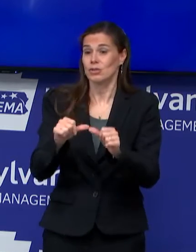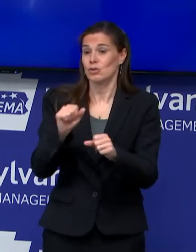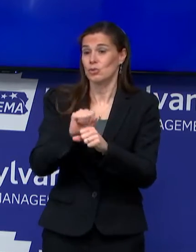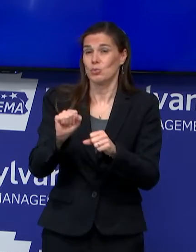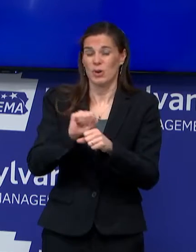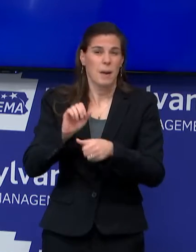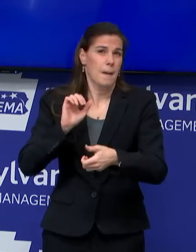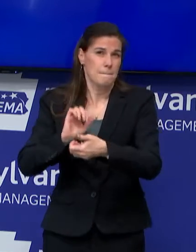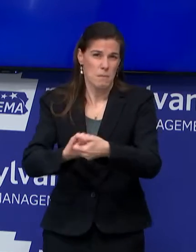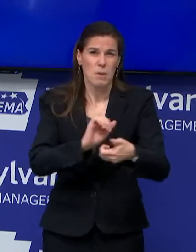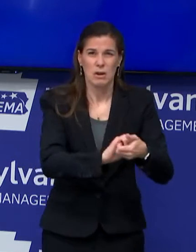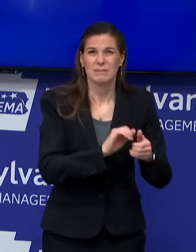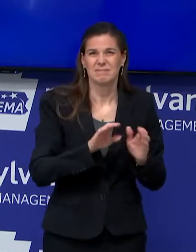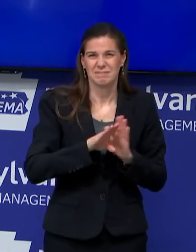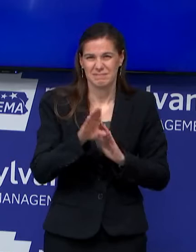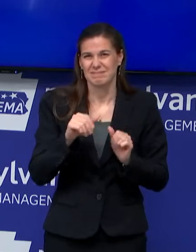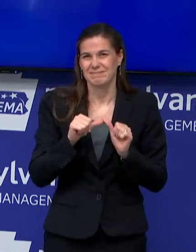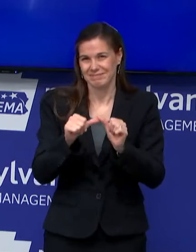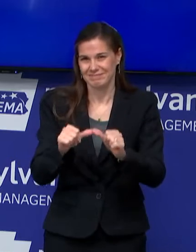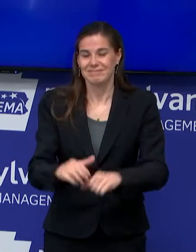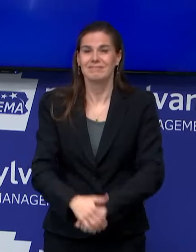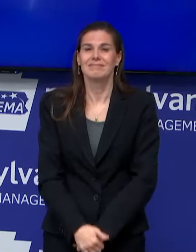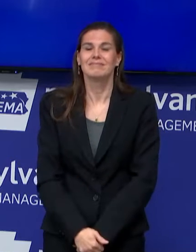those partnerships.